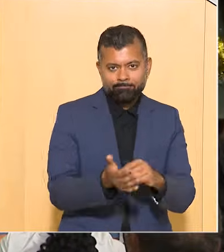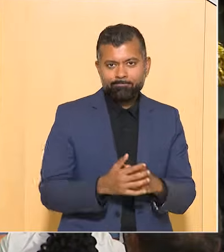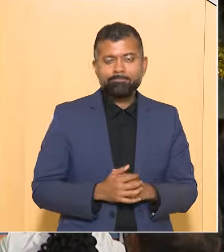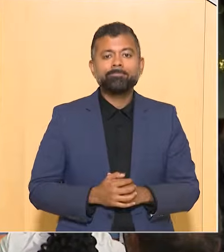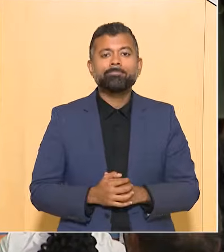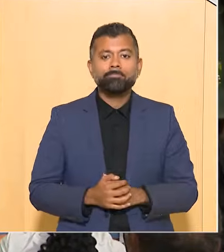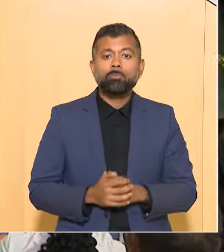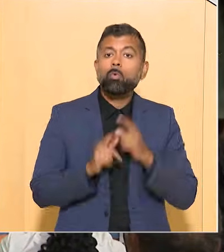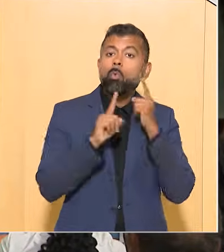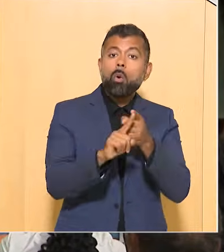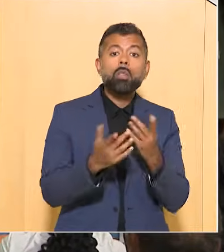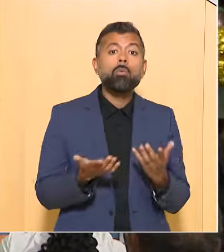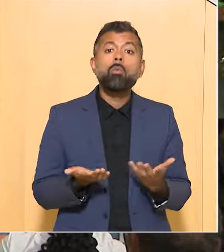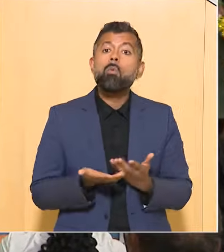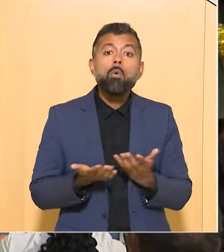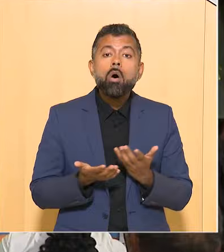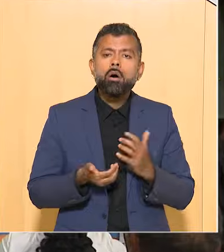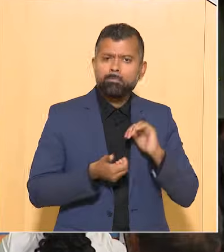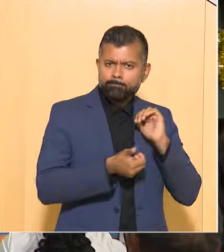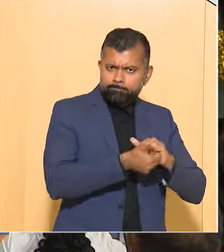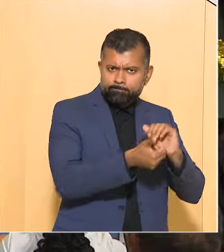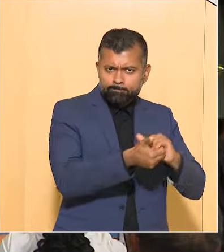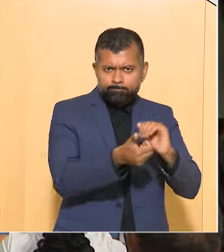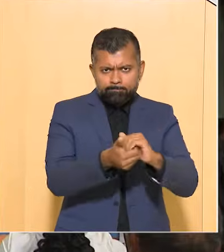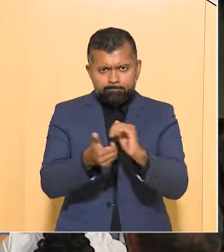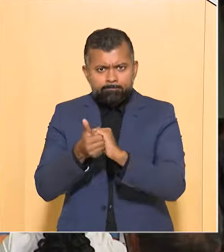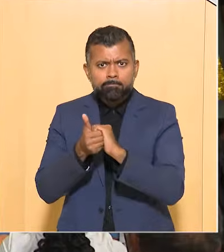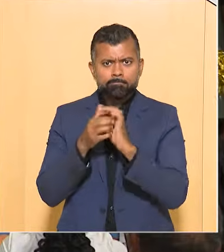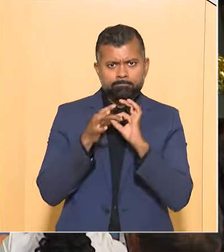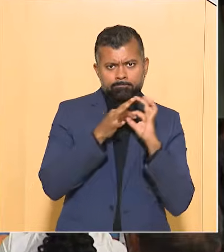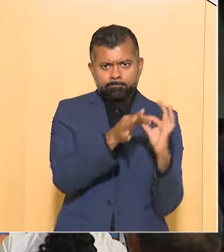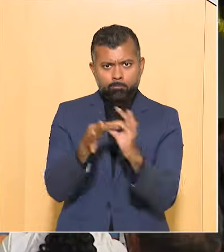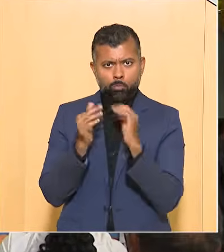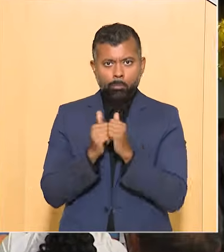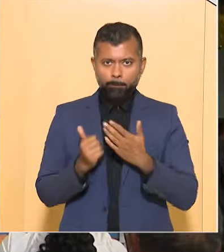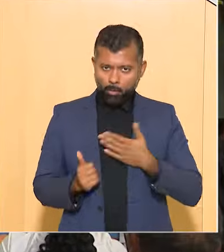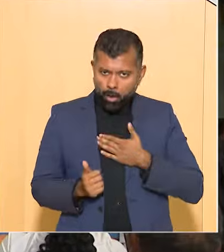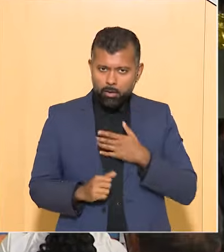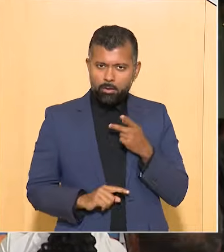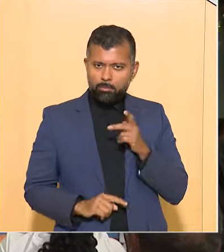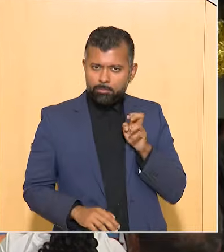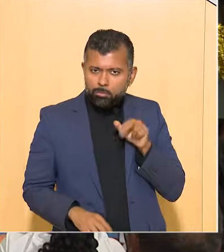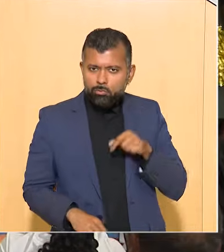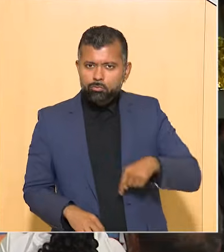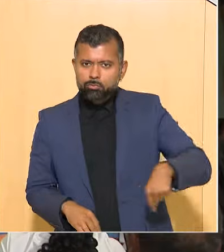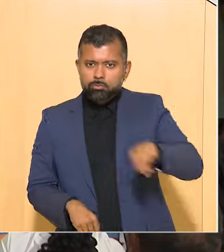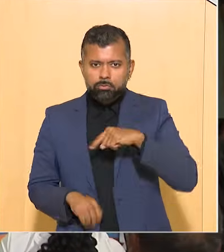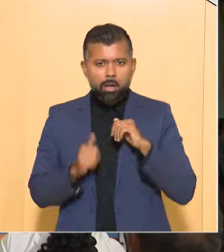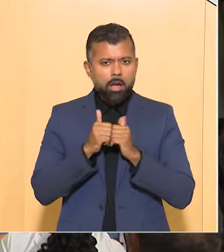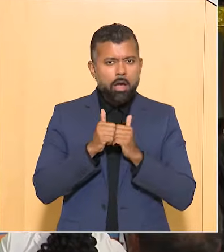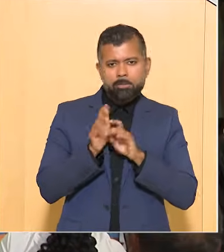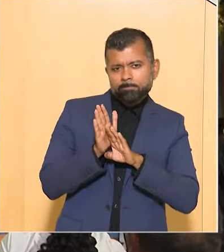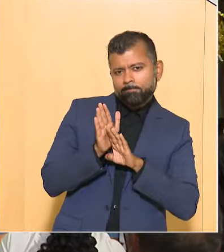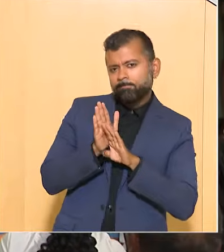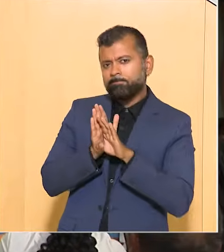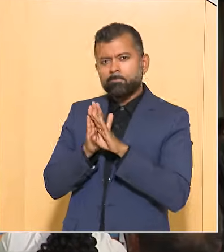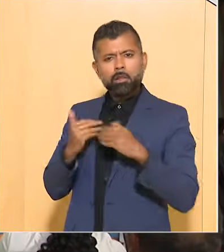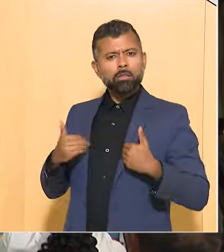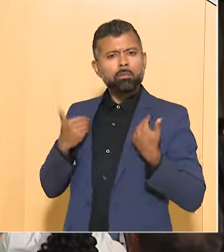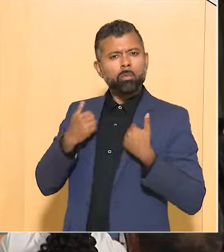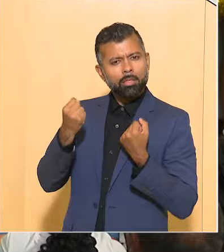peers as I continue to grow as a leader and an advocate in the Marion Youth Leadership